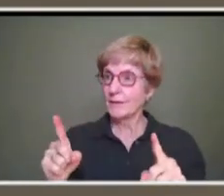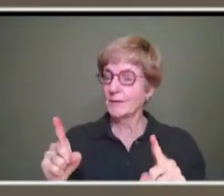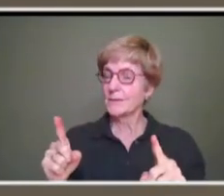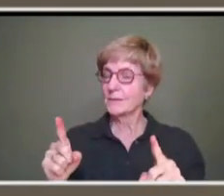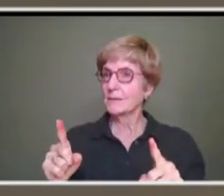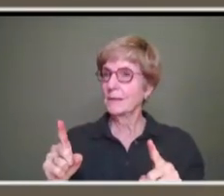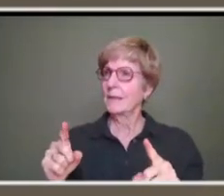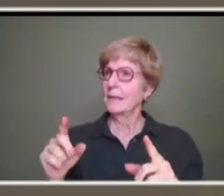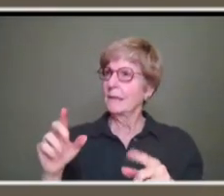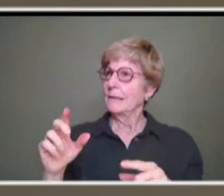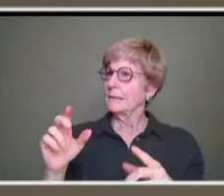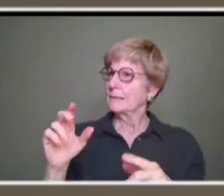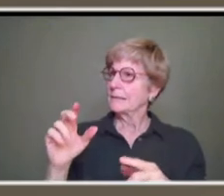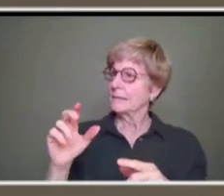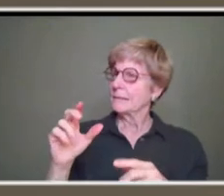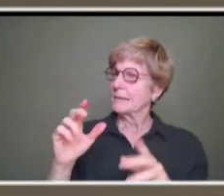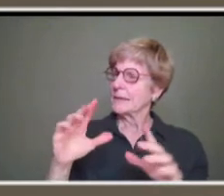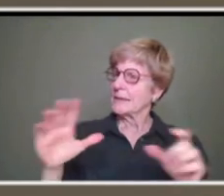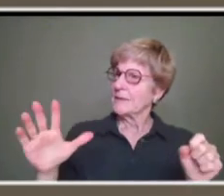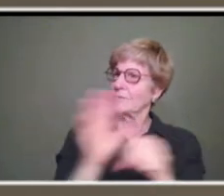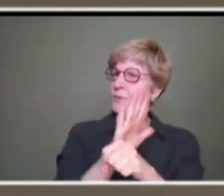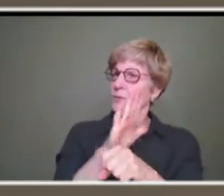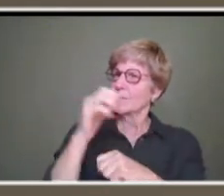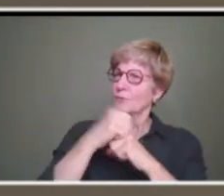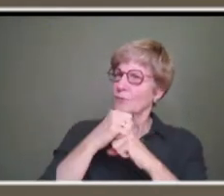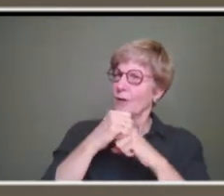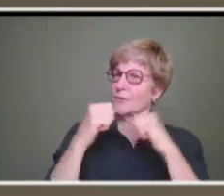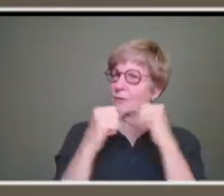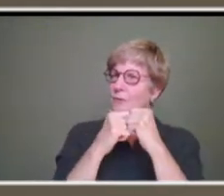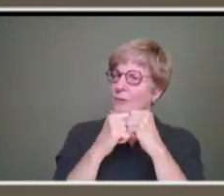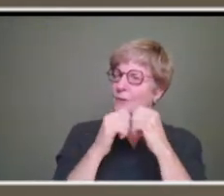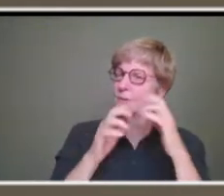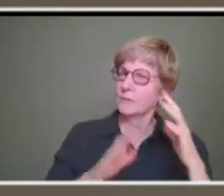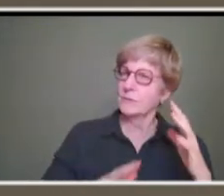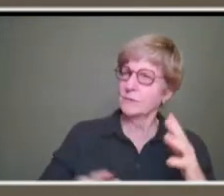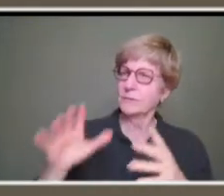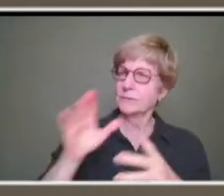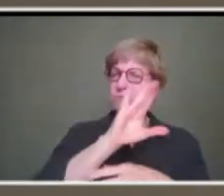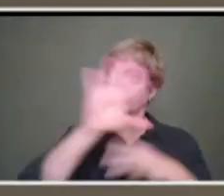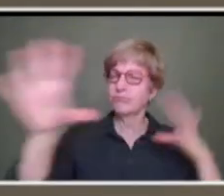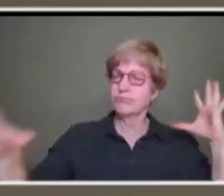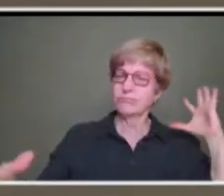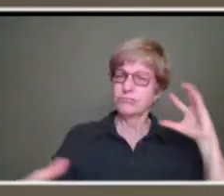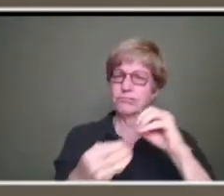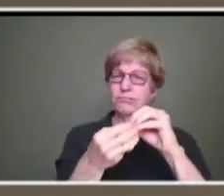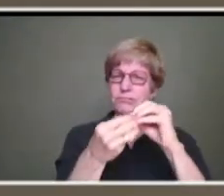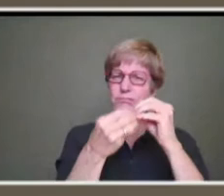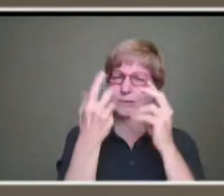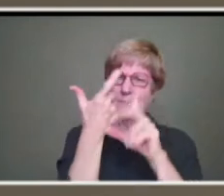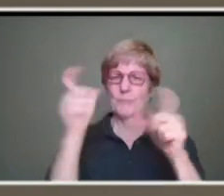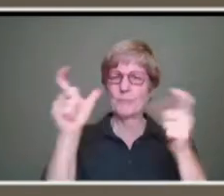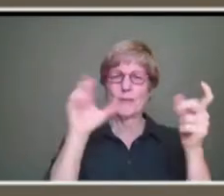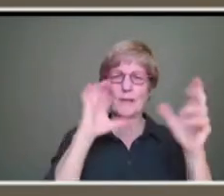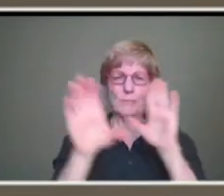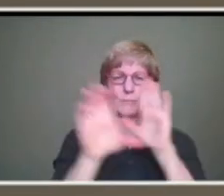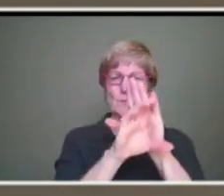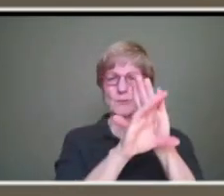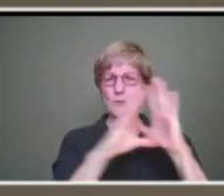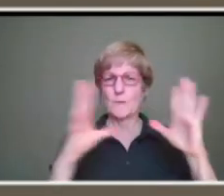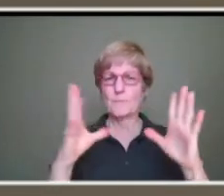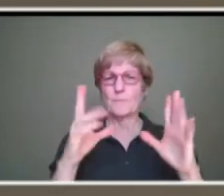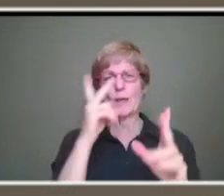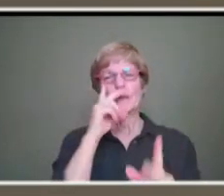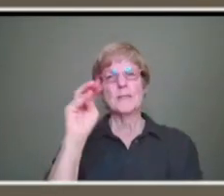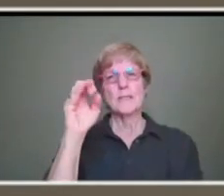comprehensively so I just need help and and when you look at that map with all that growth and